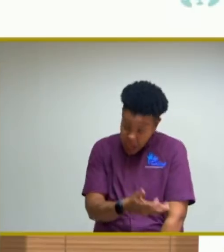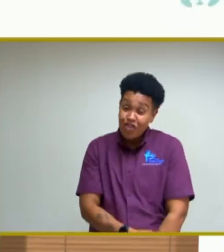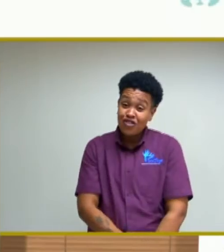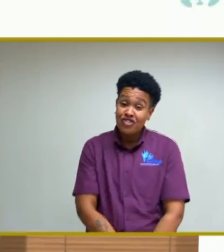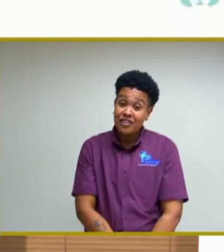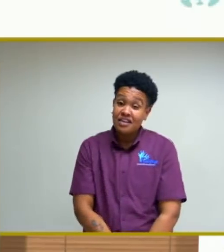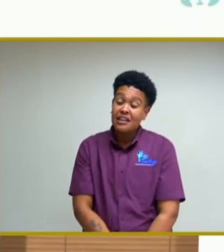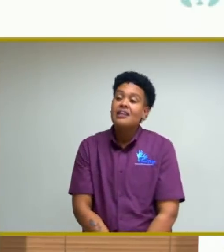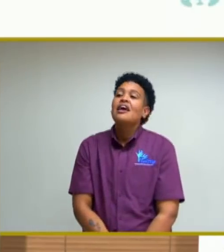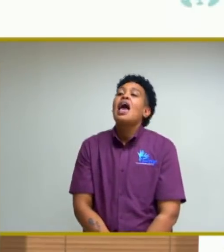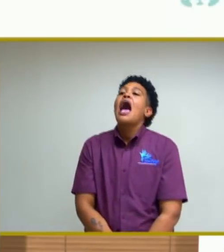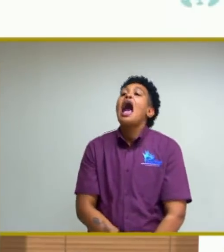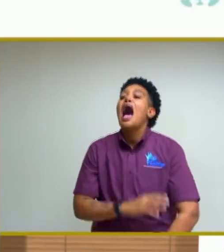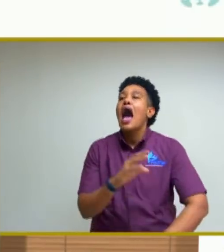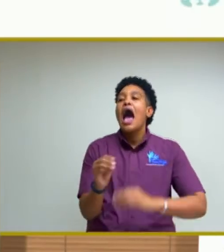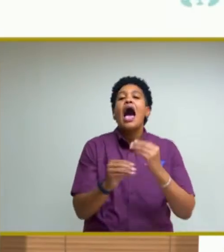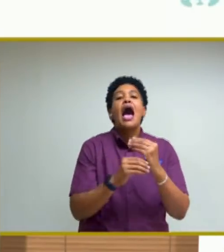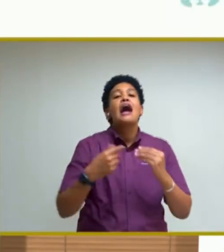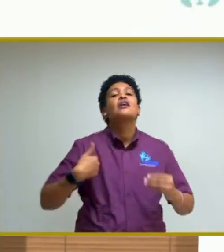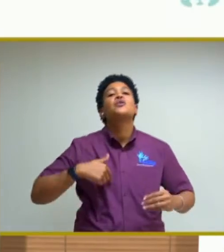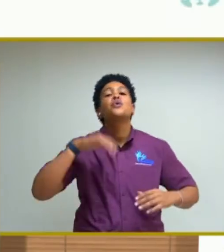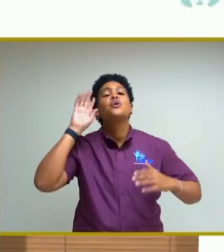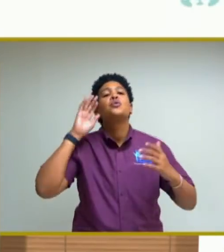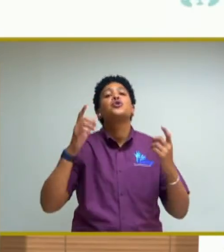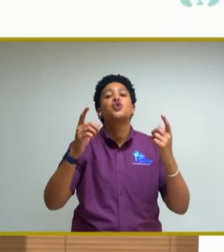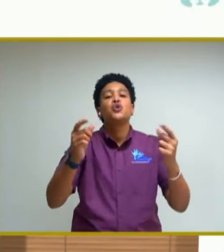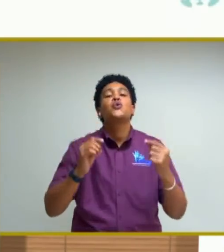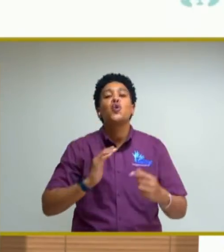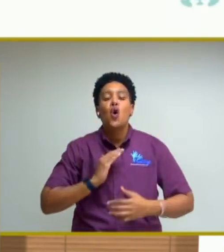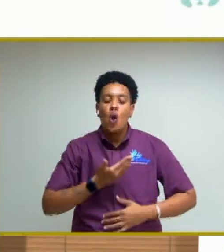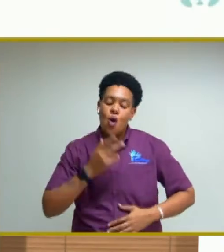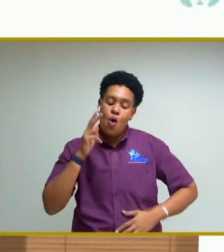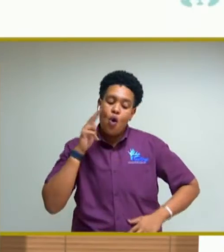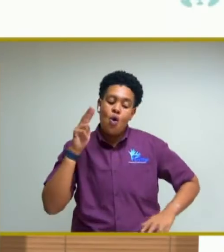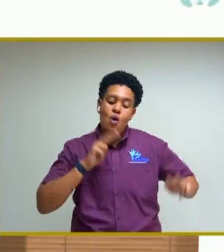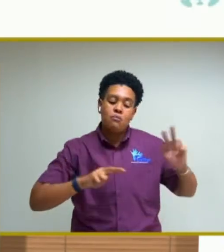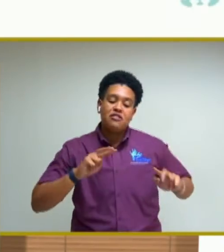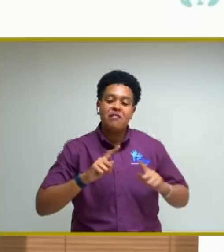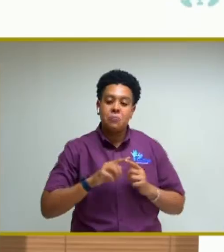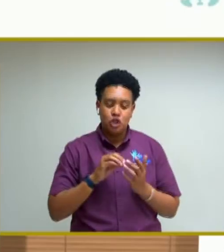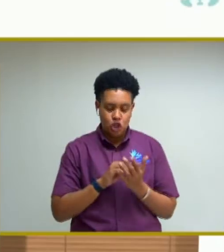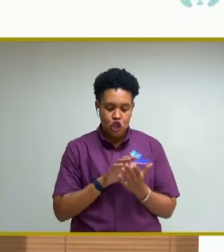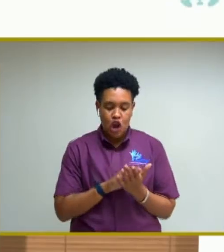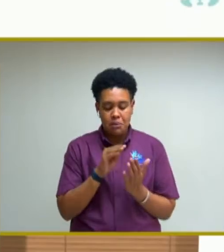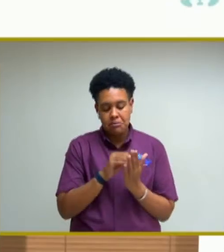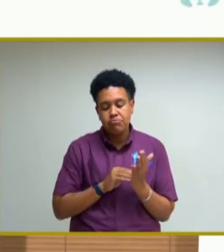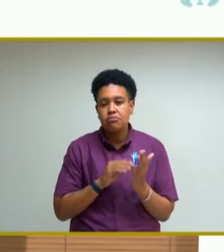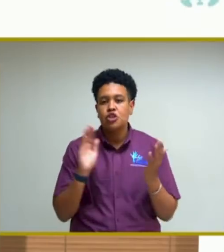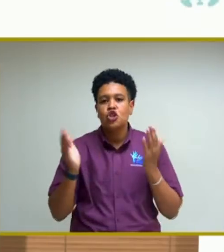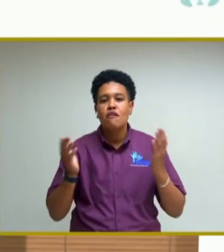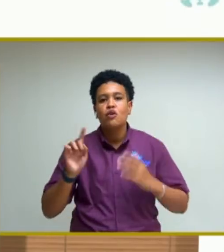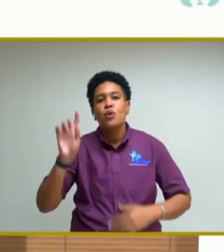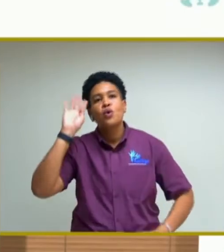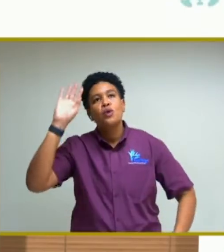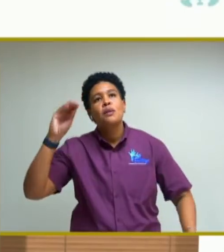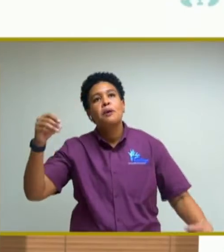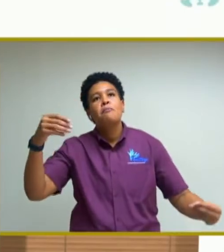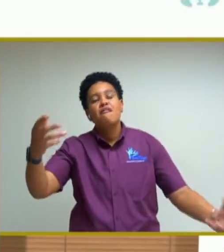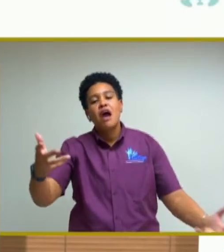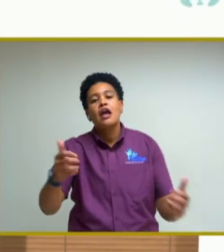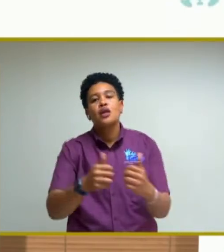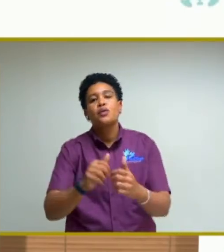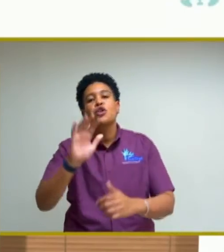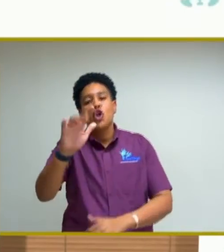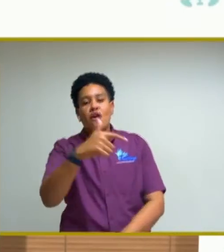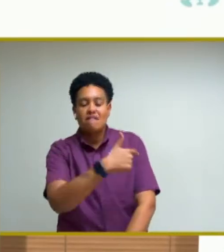administration, and we will do our observation and documentation services, where you'll be provided with